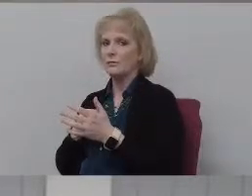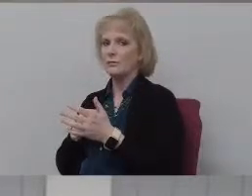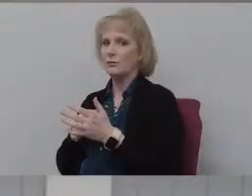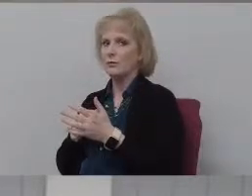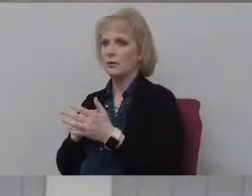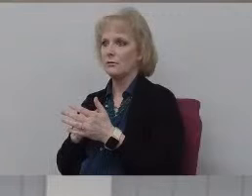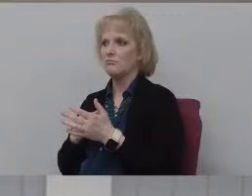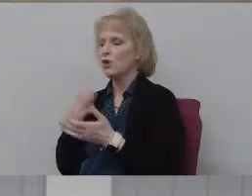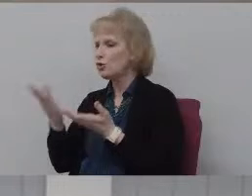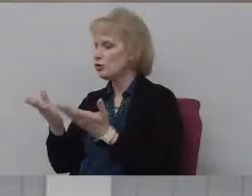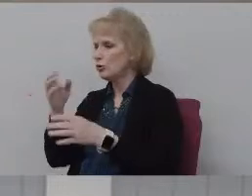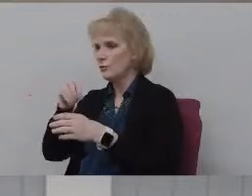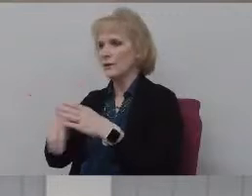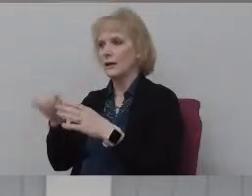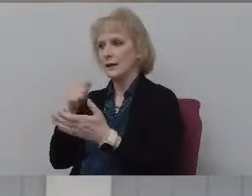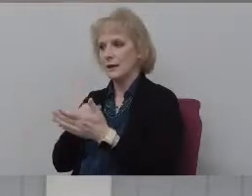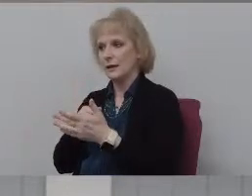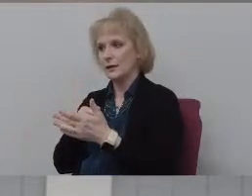You serve in it?